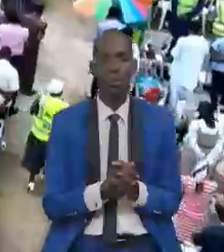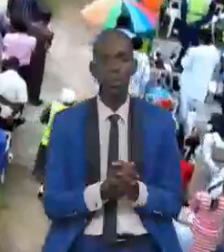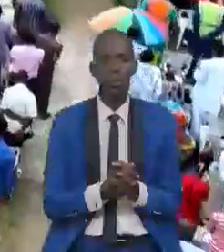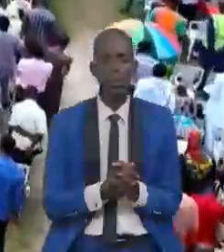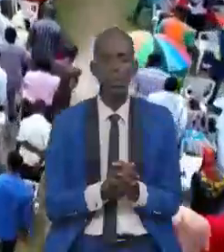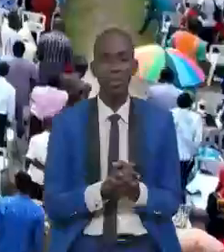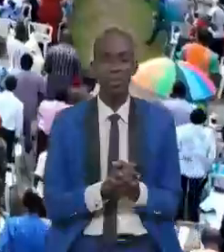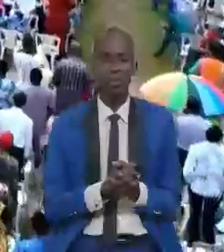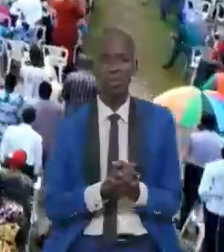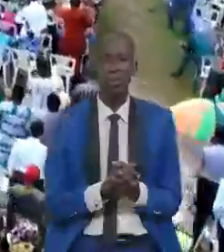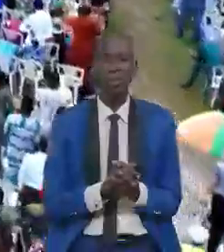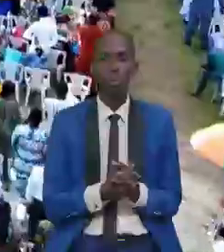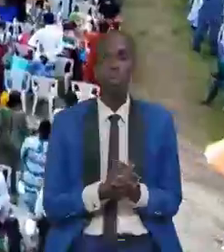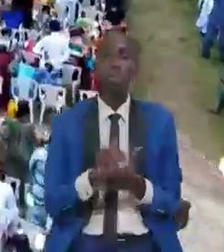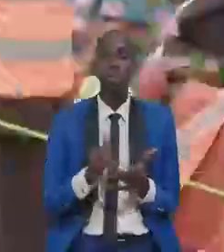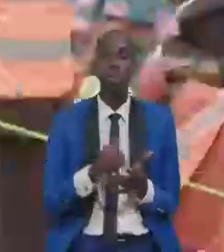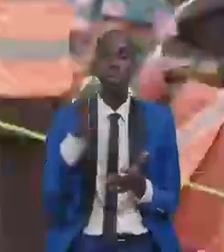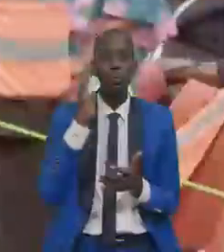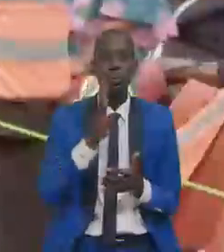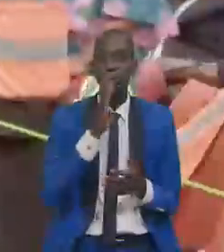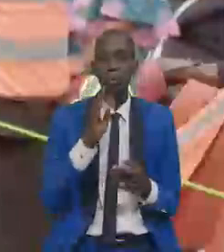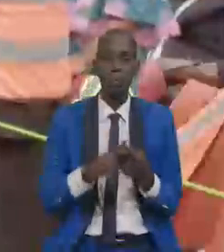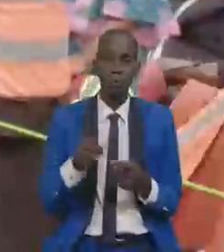It will be unto you according to your faith,